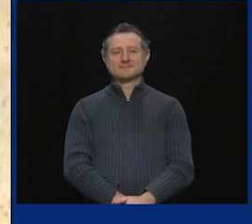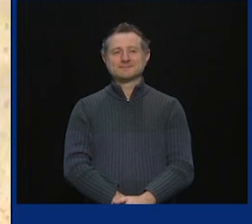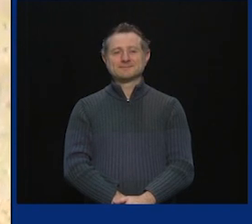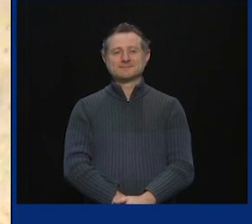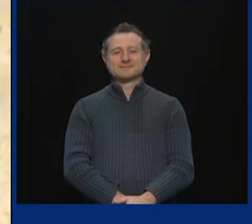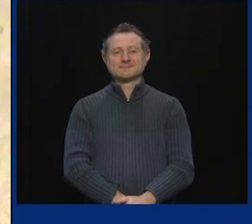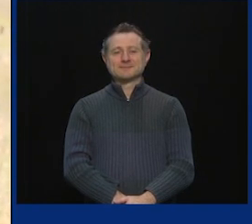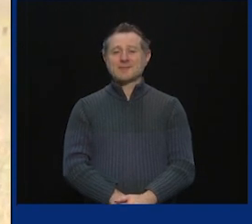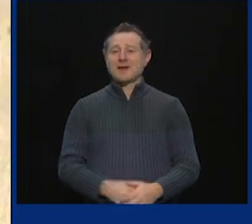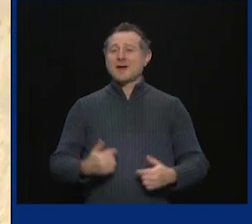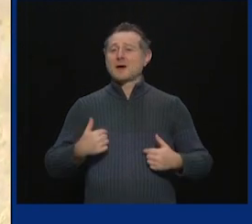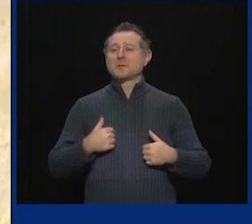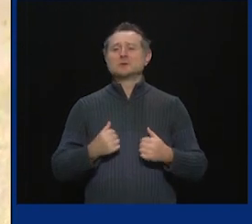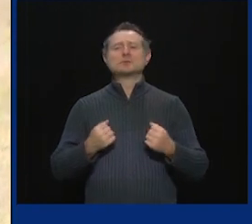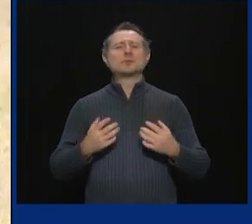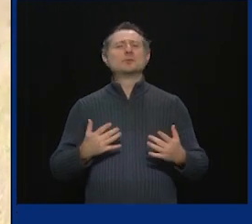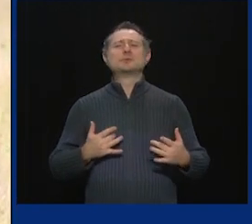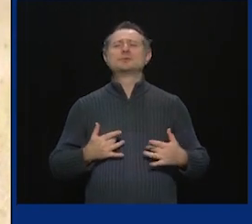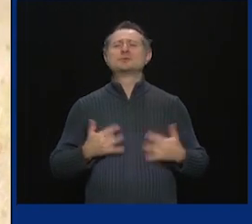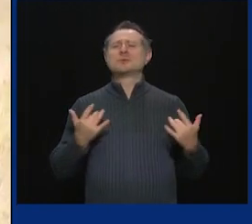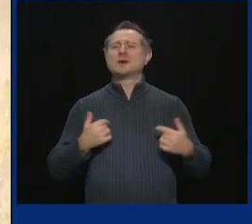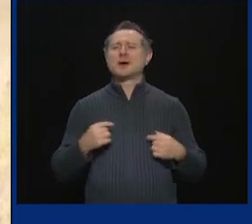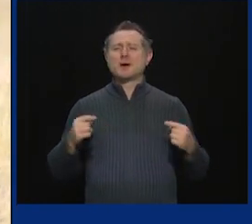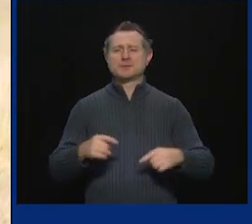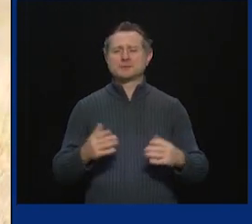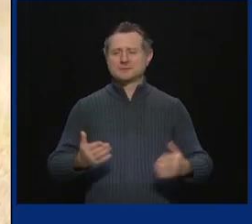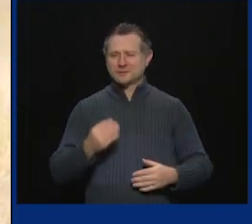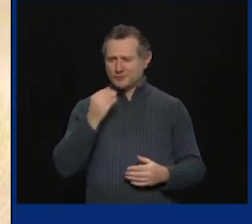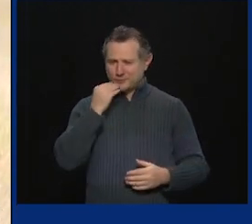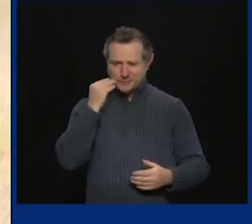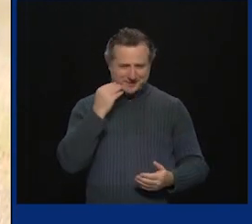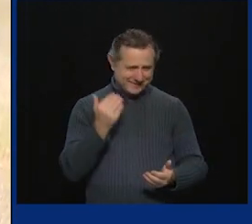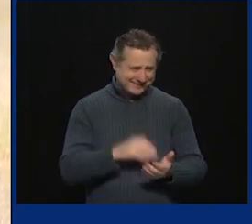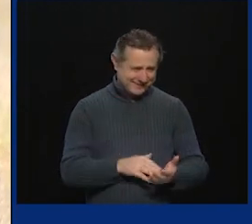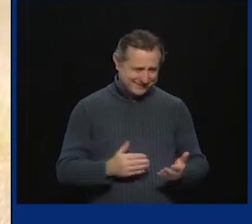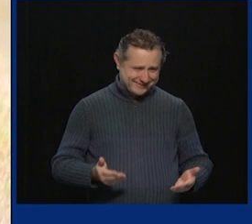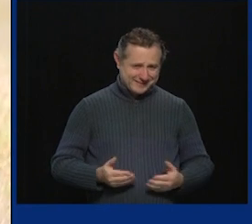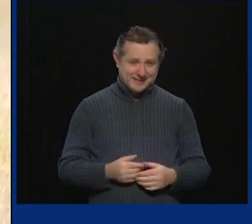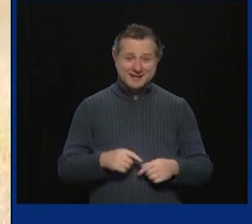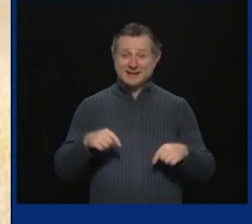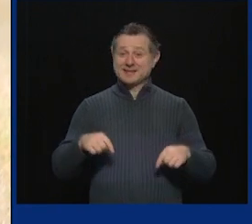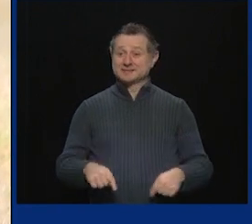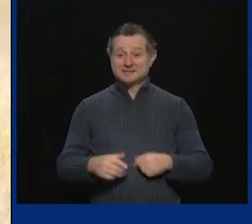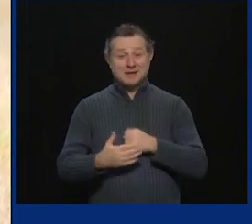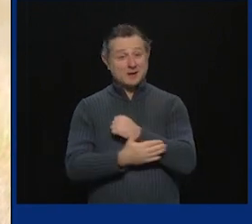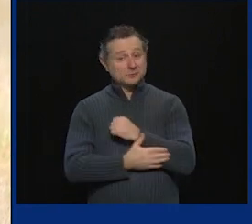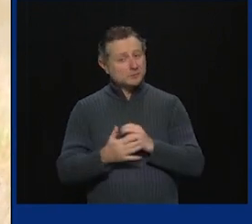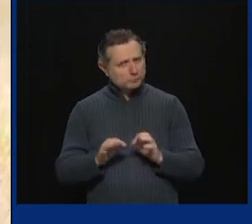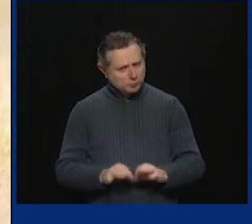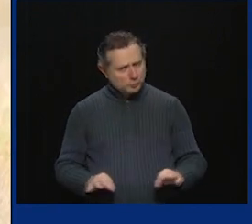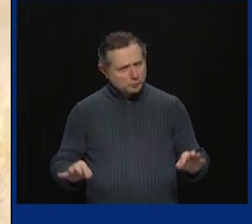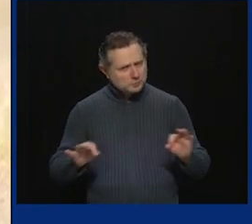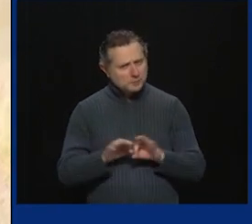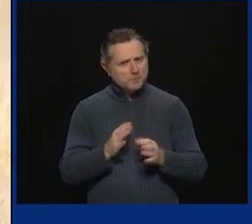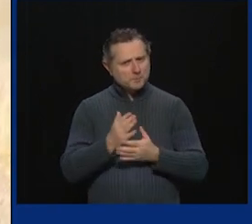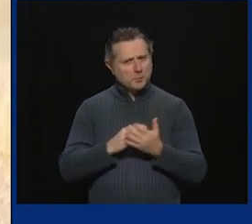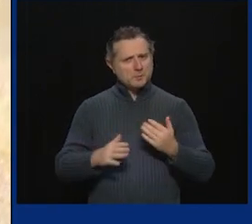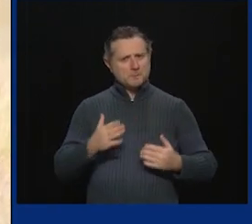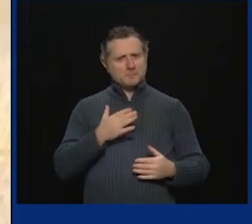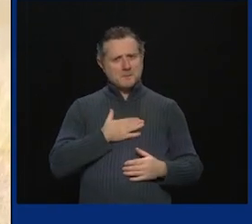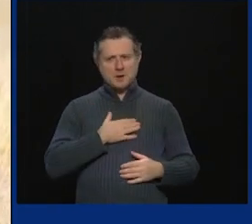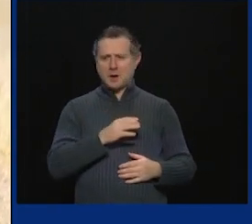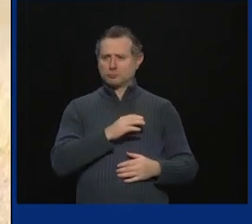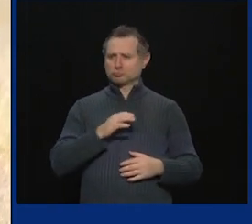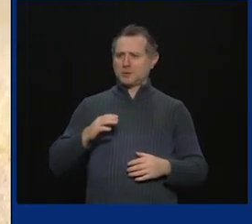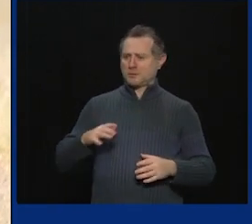I am so delighted to be back home again. This county was an important part of my congressional district, and I